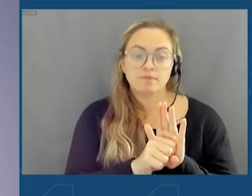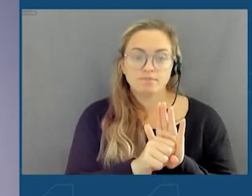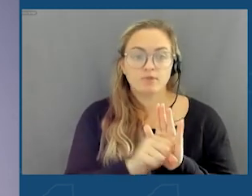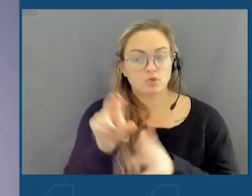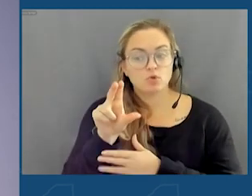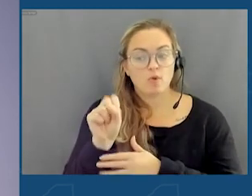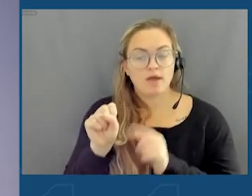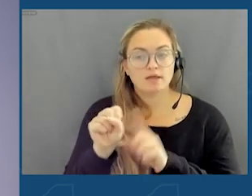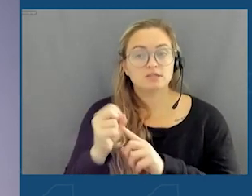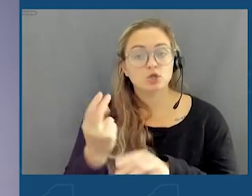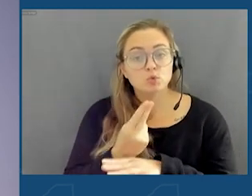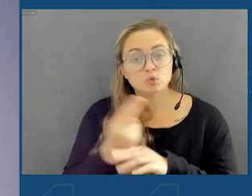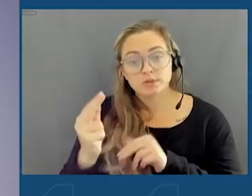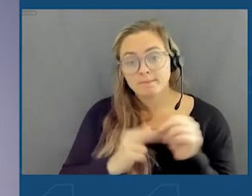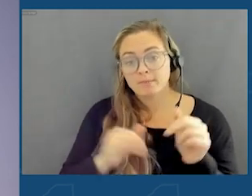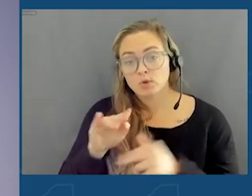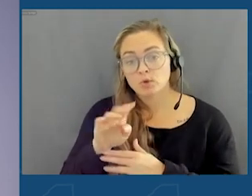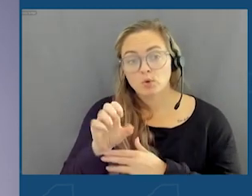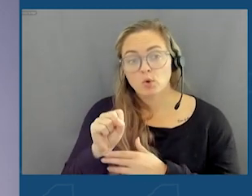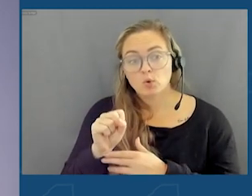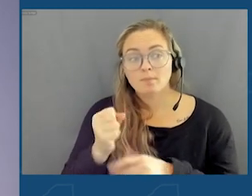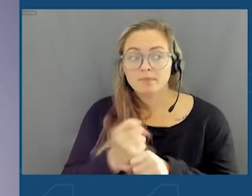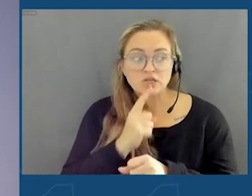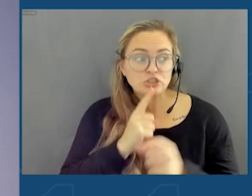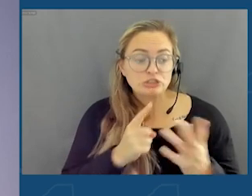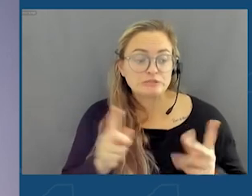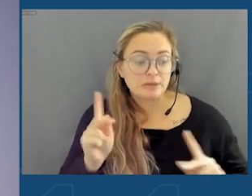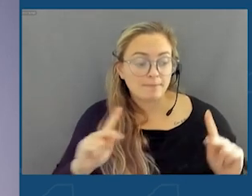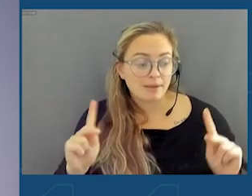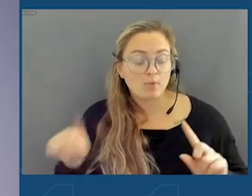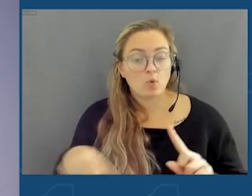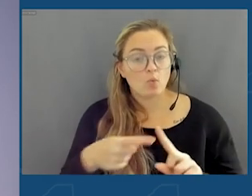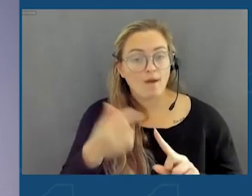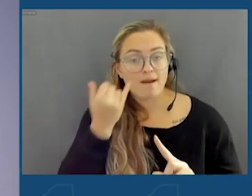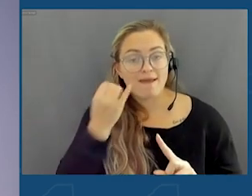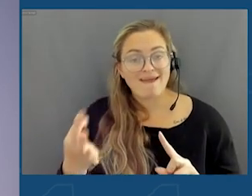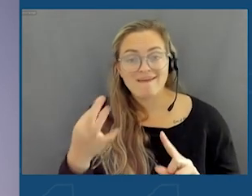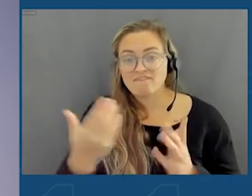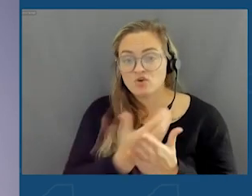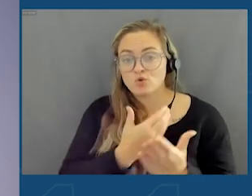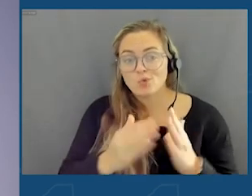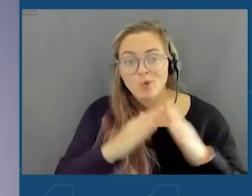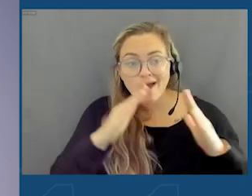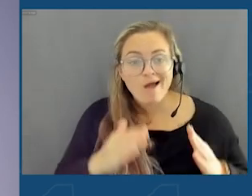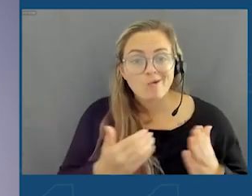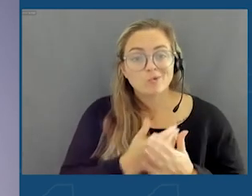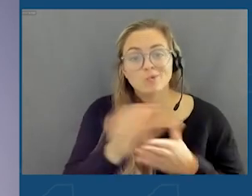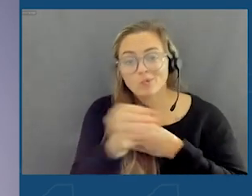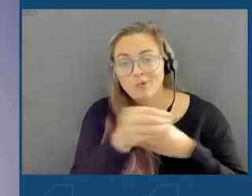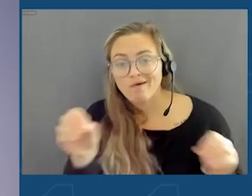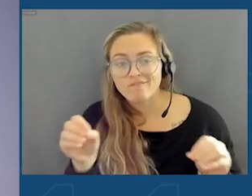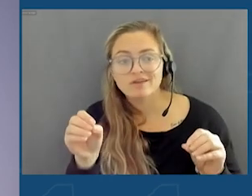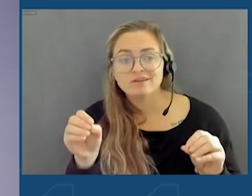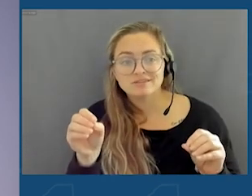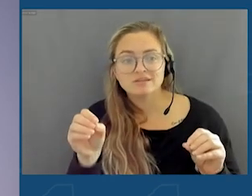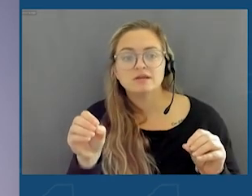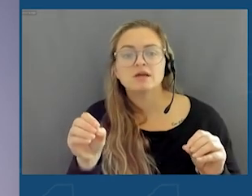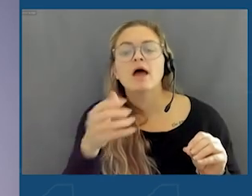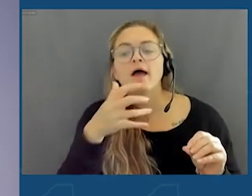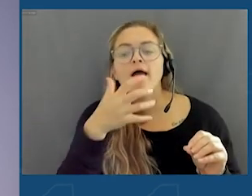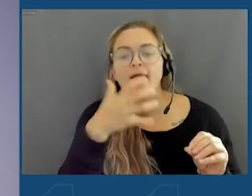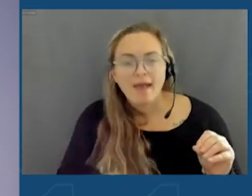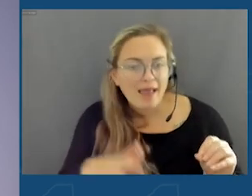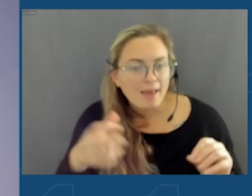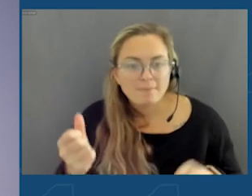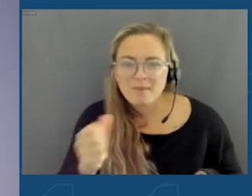using our building codes, to make sure that people, when they get a new home or a new office, they get a heat pump, not